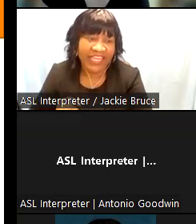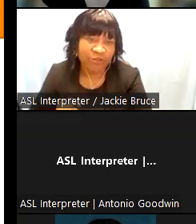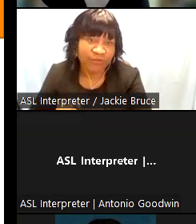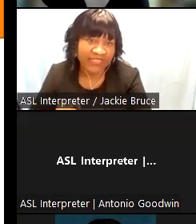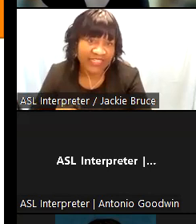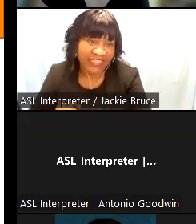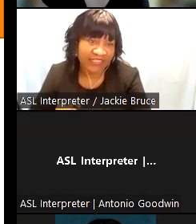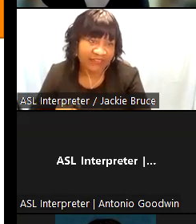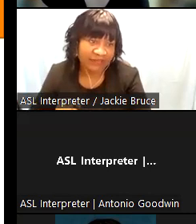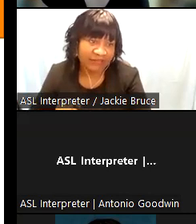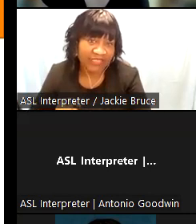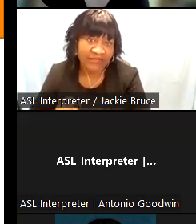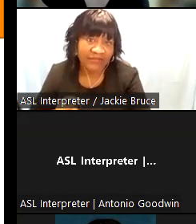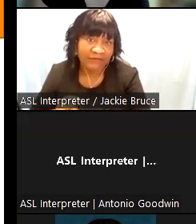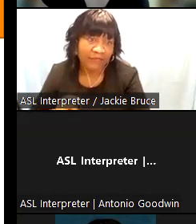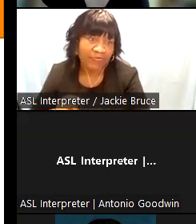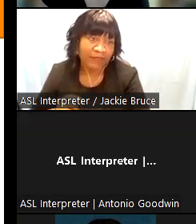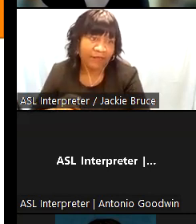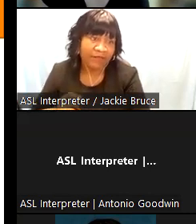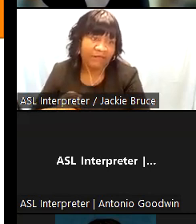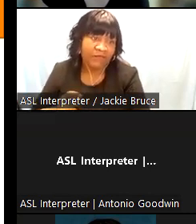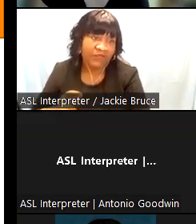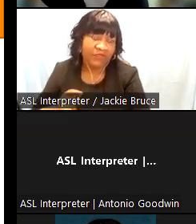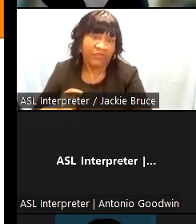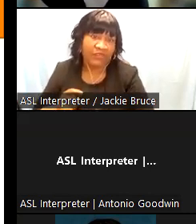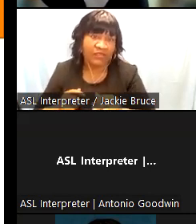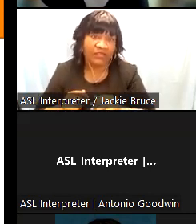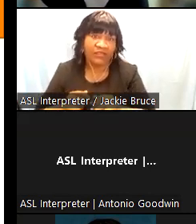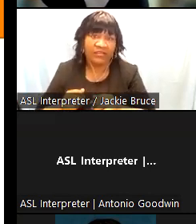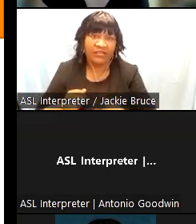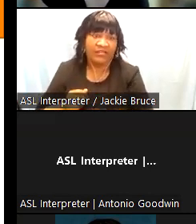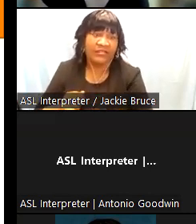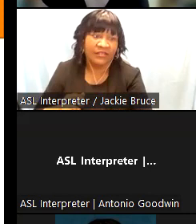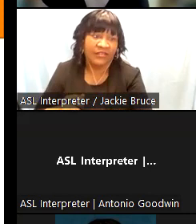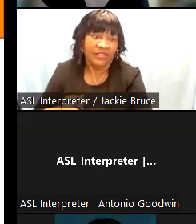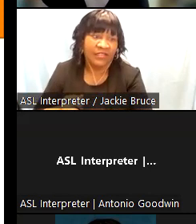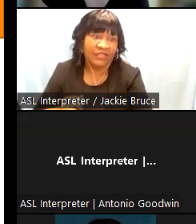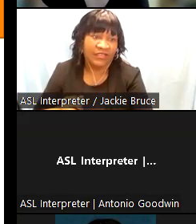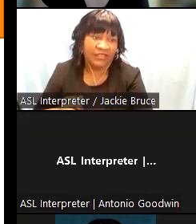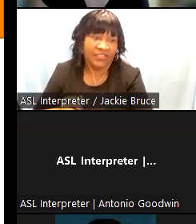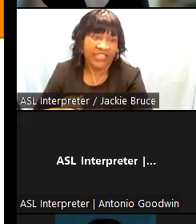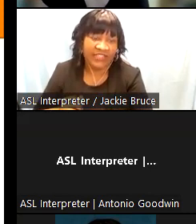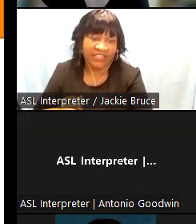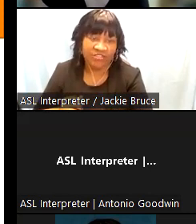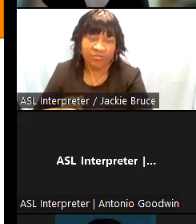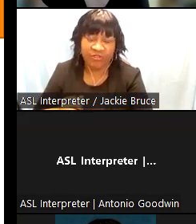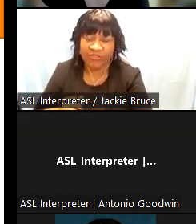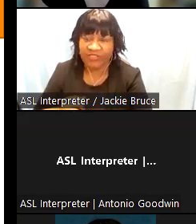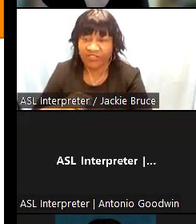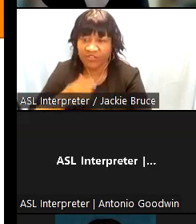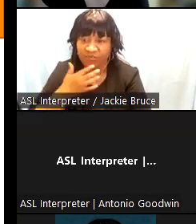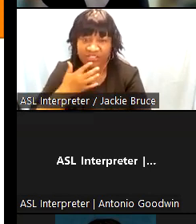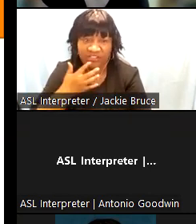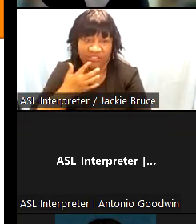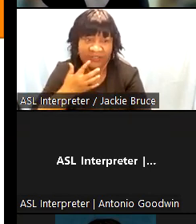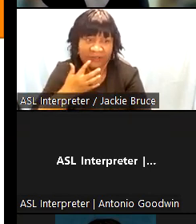Becky, can you repeat that again, please? Yeah, I'm sorry. Who asked me that? Jackie, the interpreter. I want to make